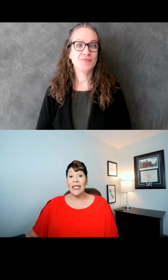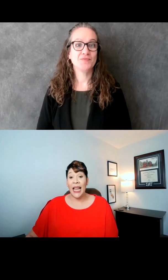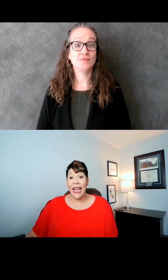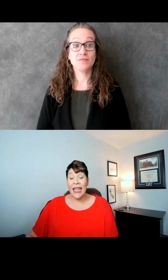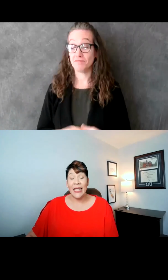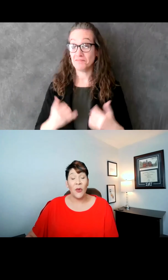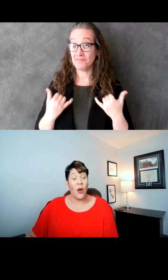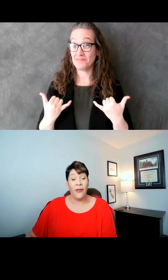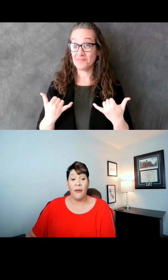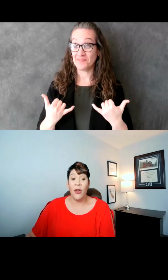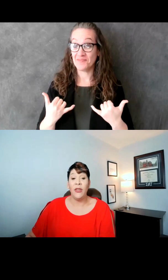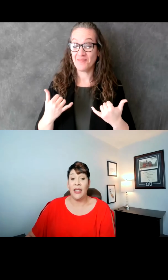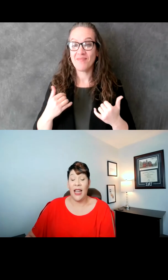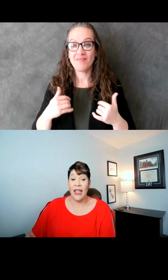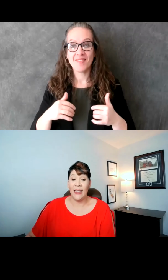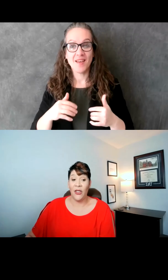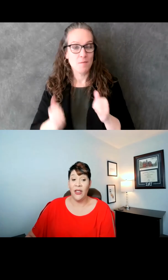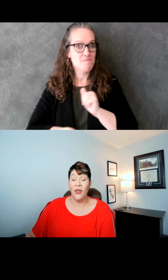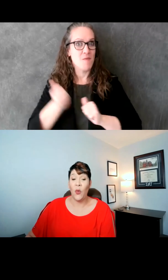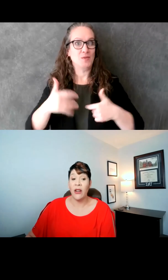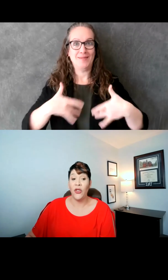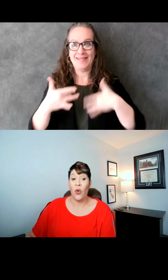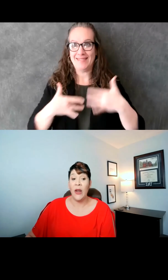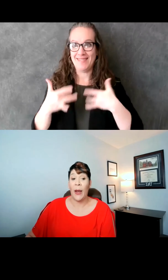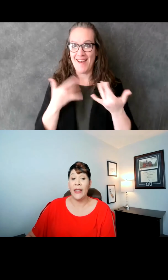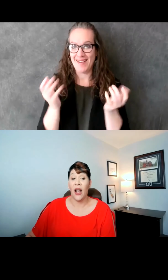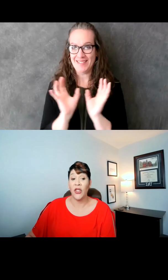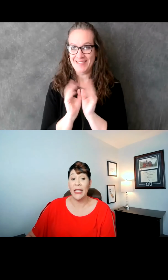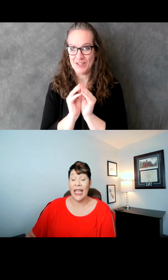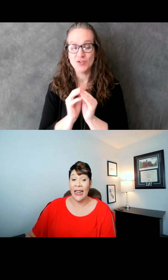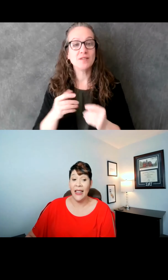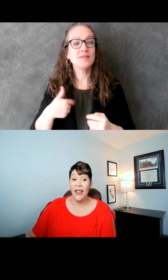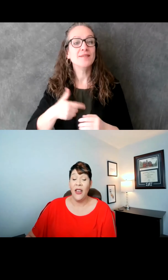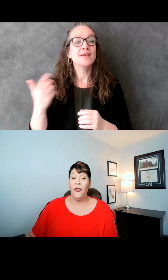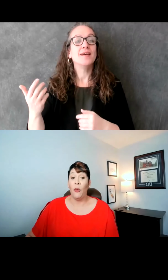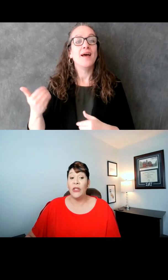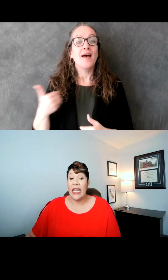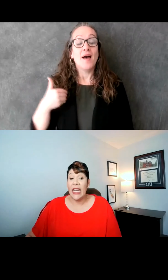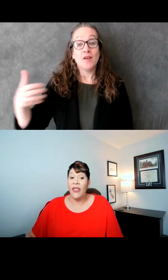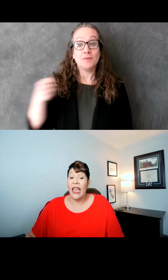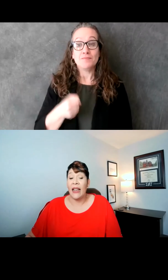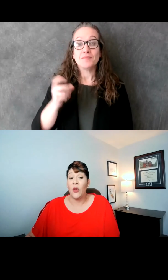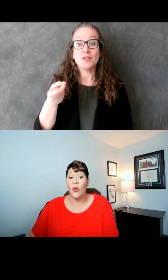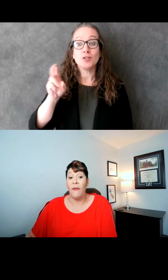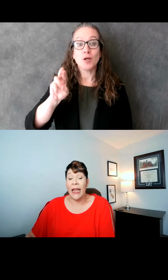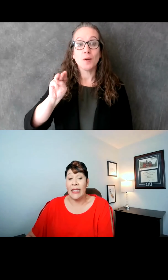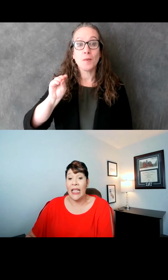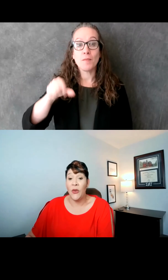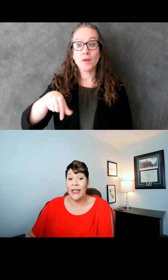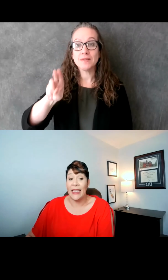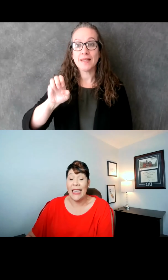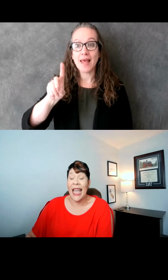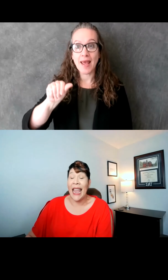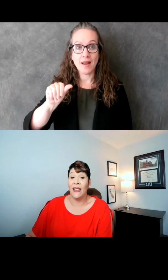Now, today is one of our most exciting sessions. We are joined by Dr. Mosqueda, former Dean of the Keck School of Medicine